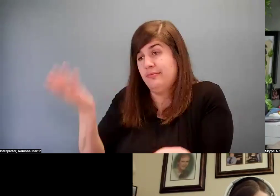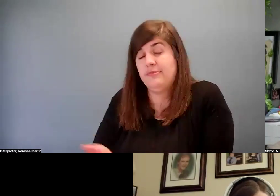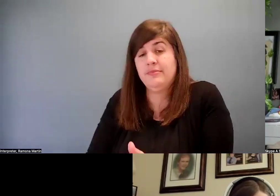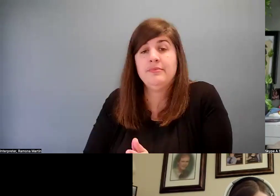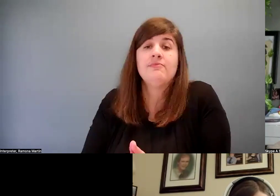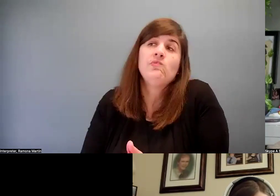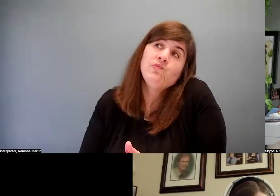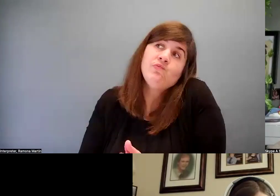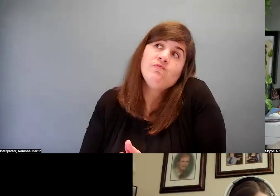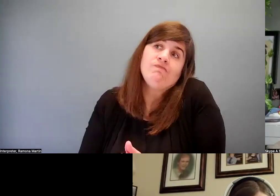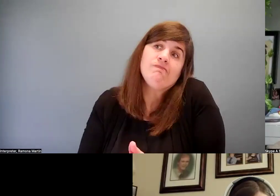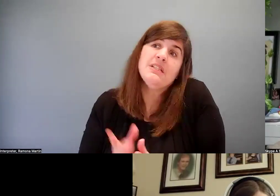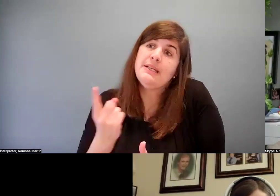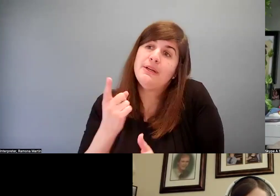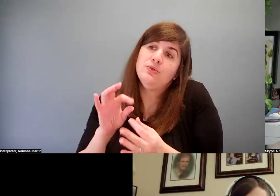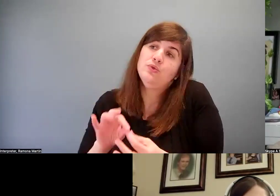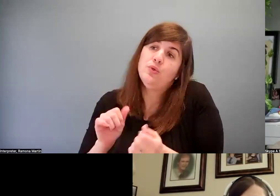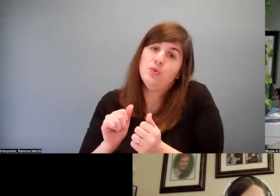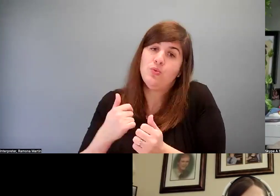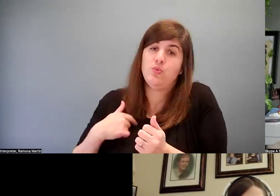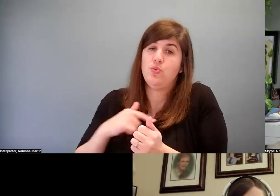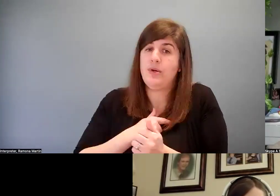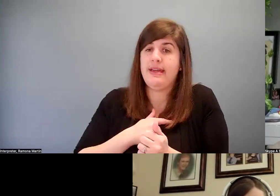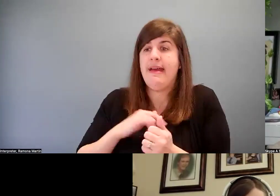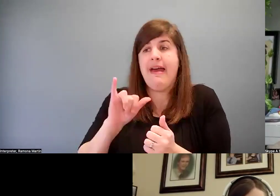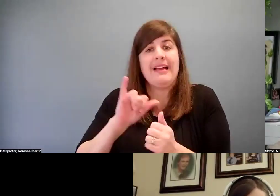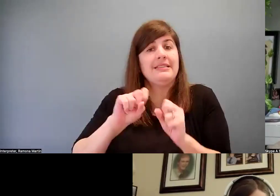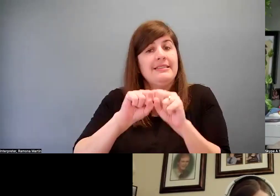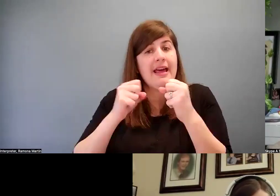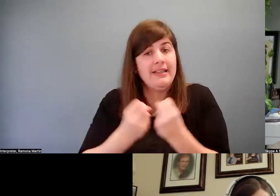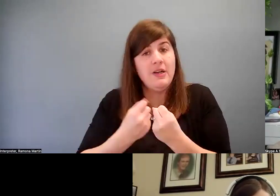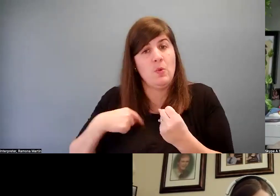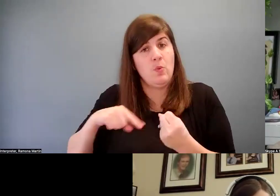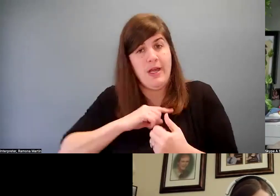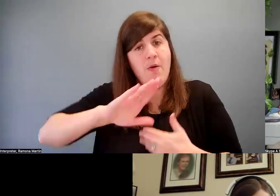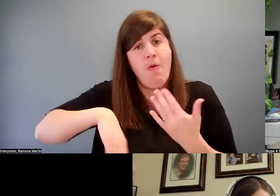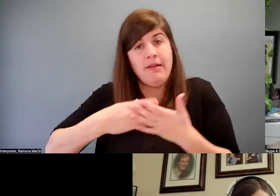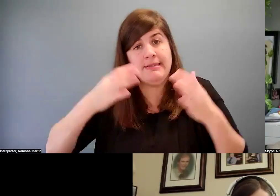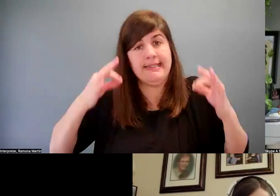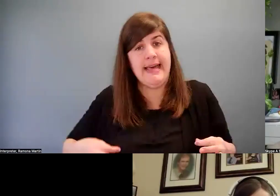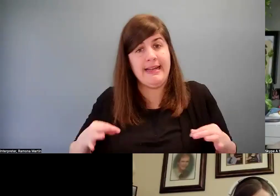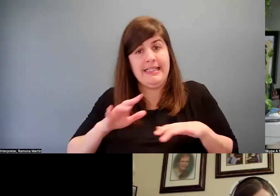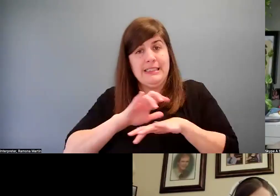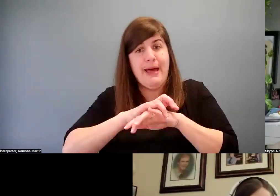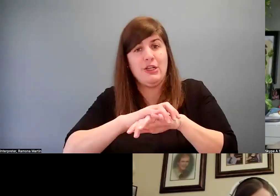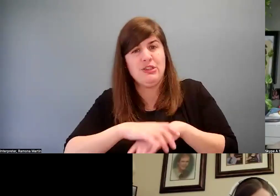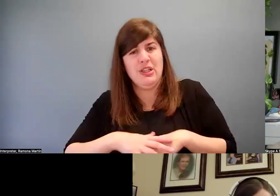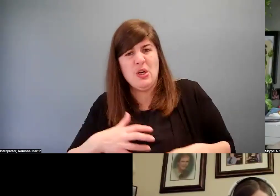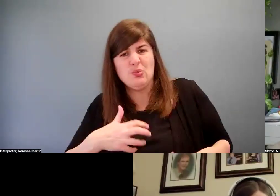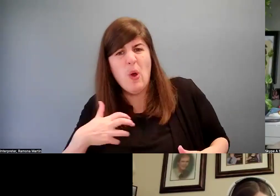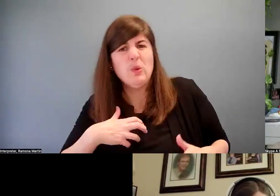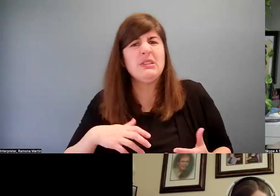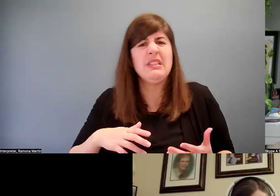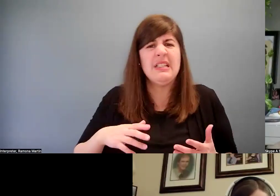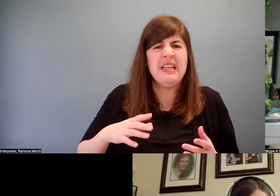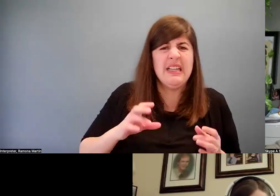do with just we collectively as a society decided that spiders were gross or creepy, and then